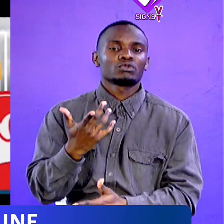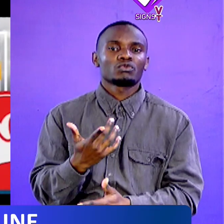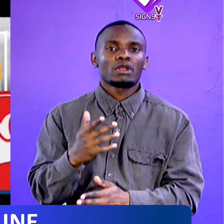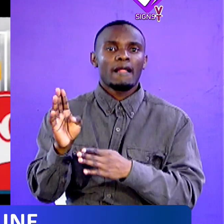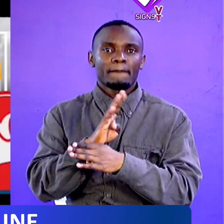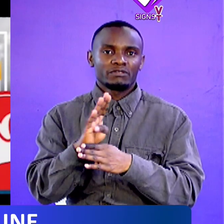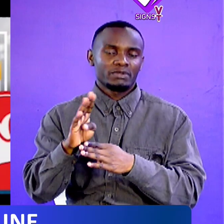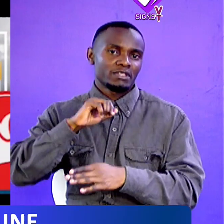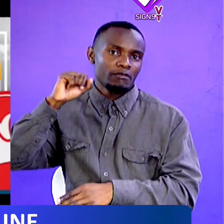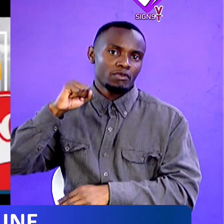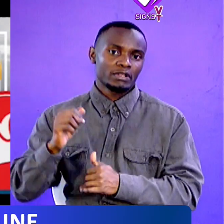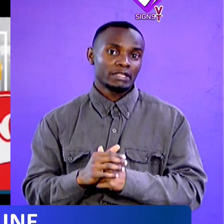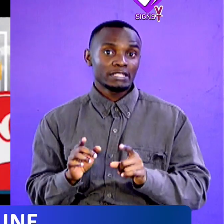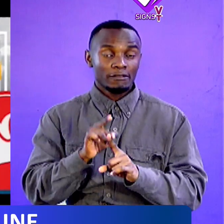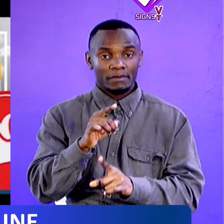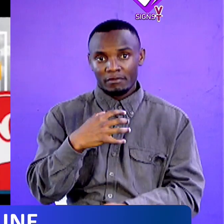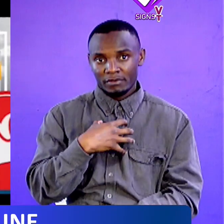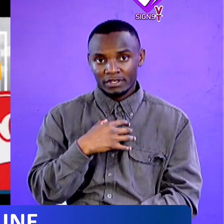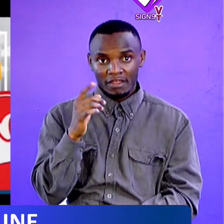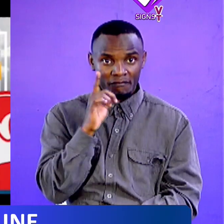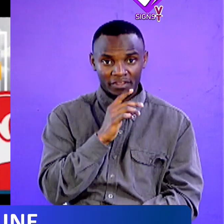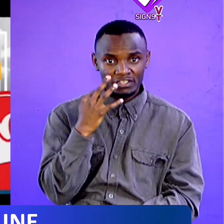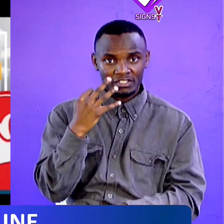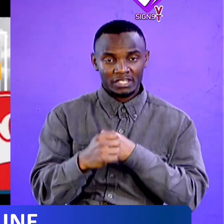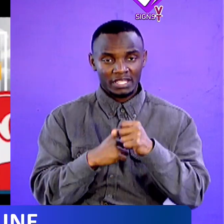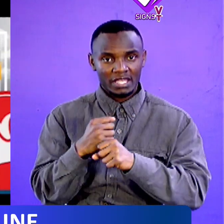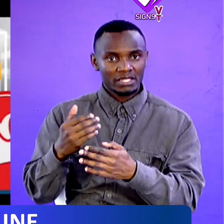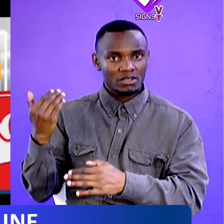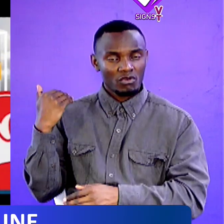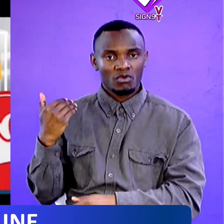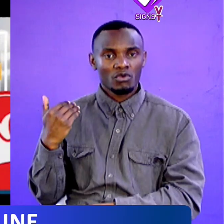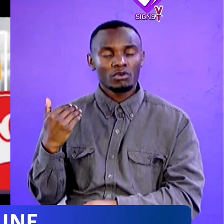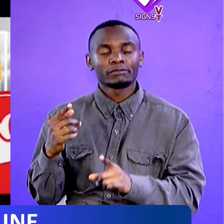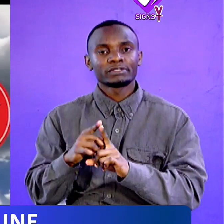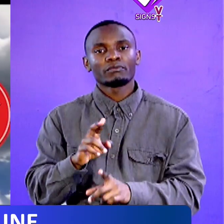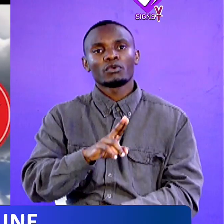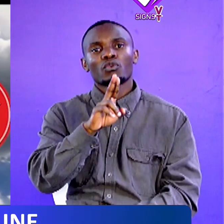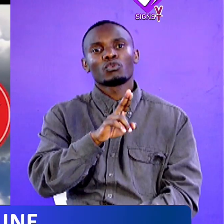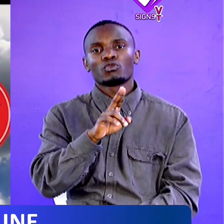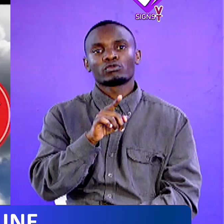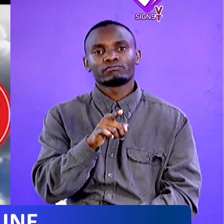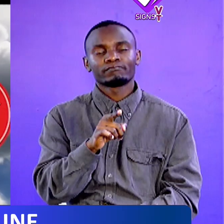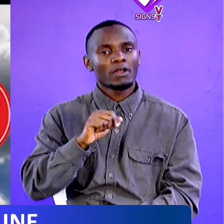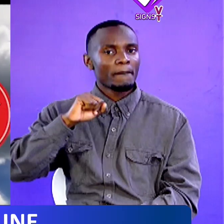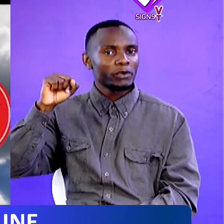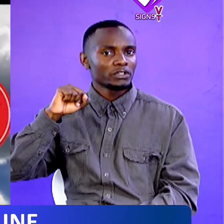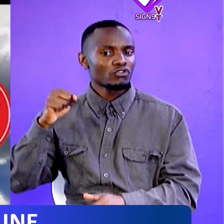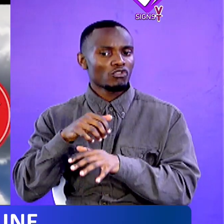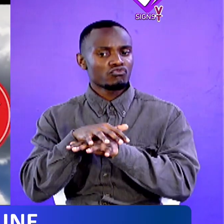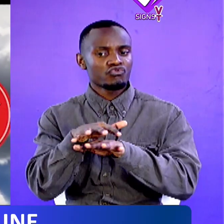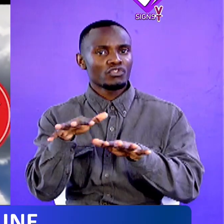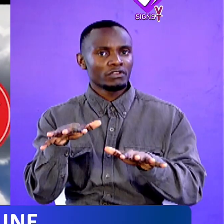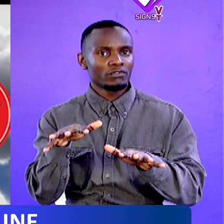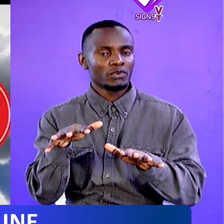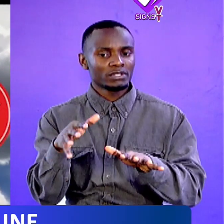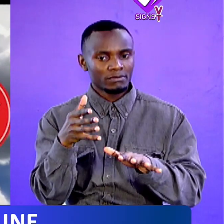despite retiring from the presidency about 3 years ago, the retired president's political shadow continues to loom large. His rare